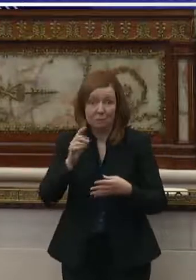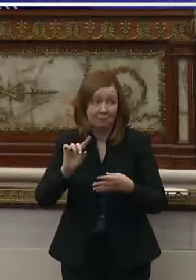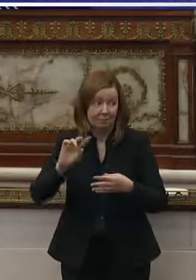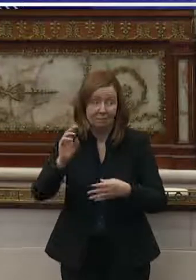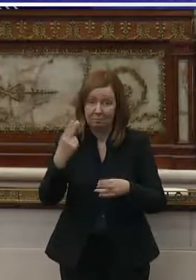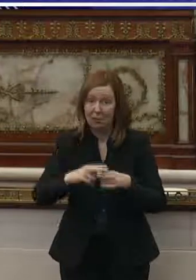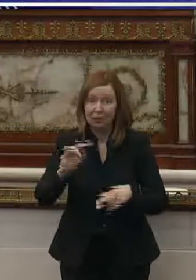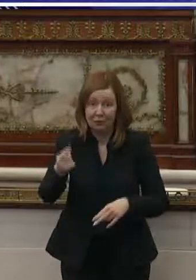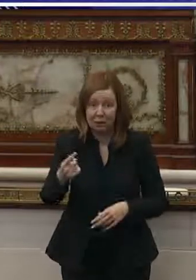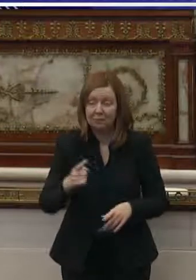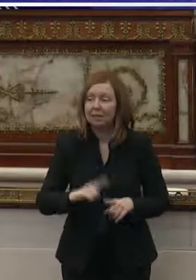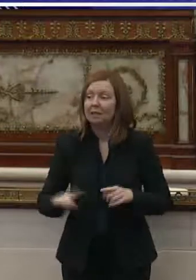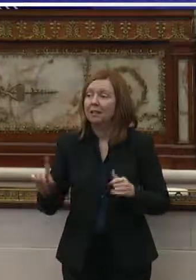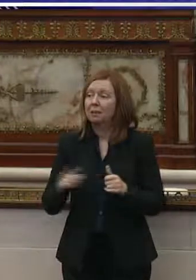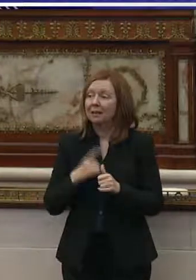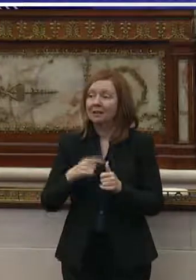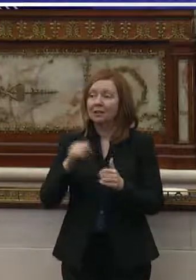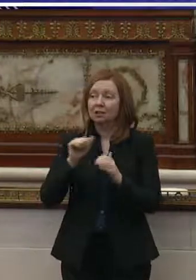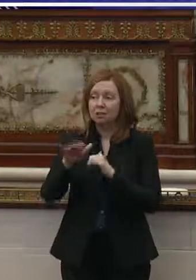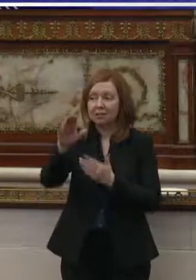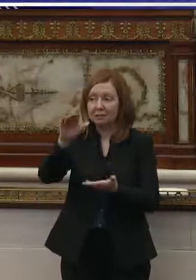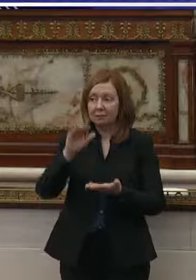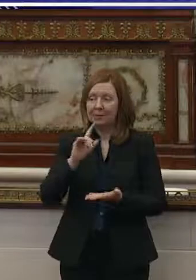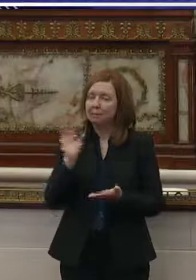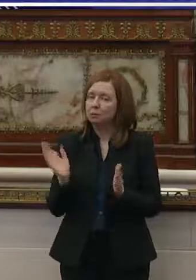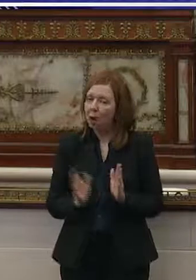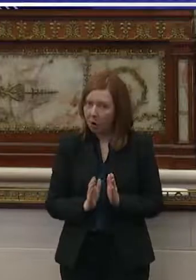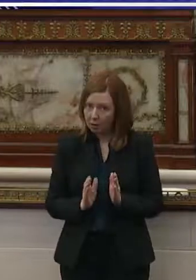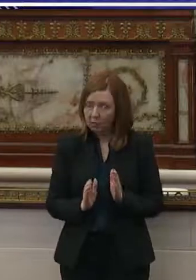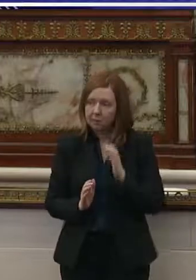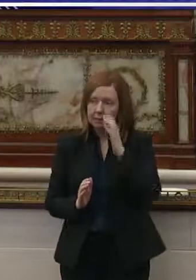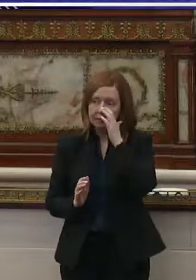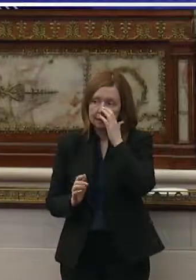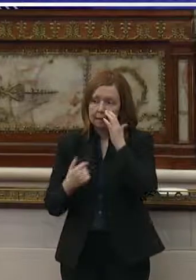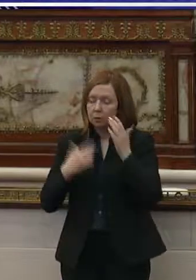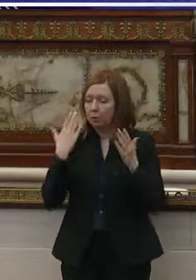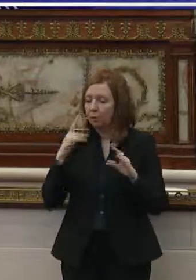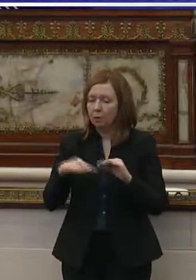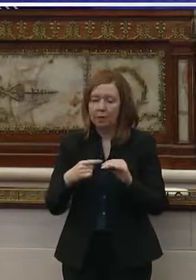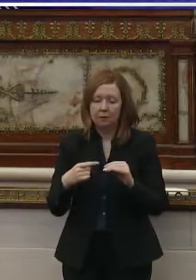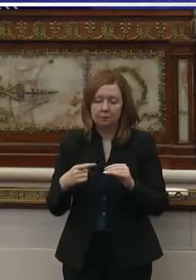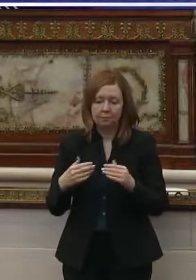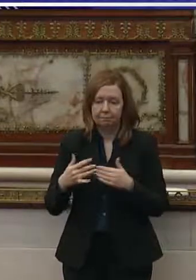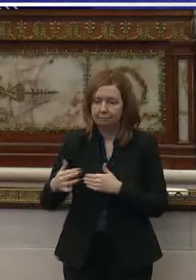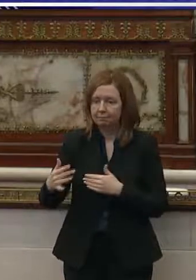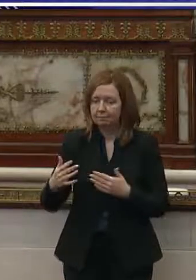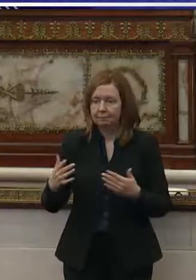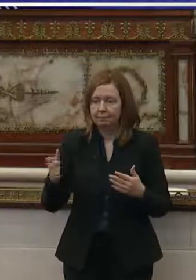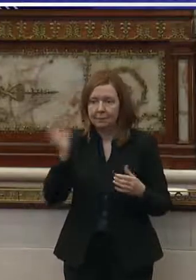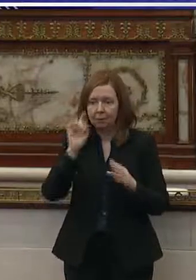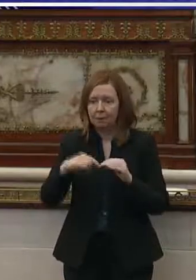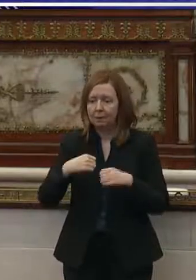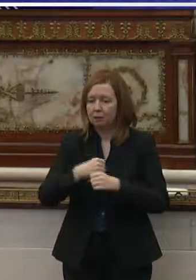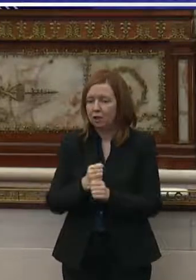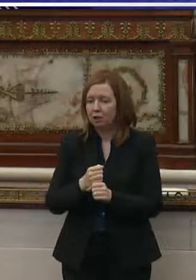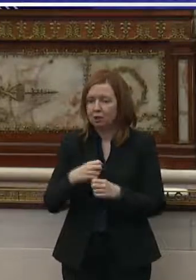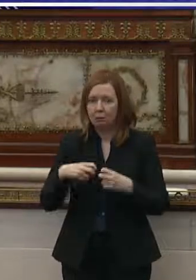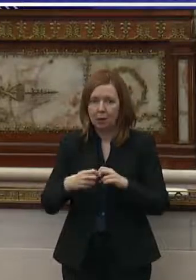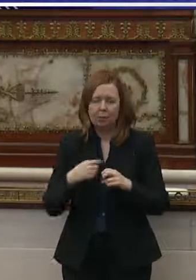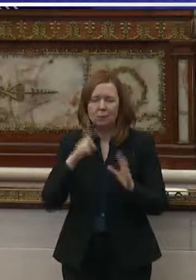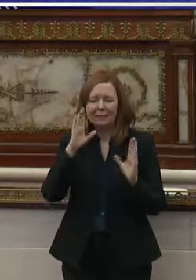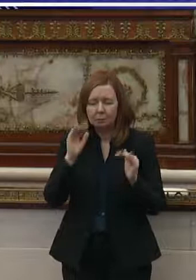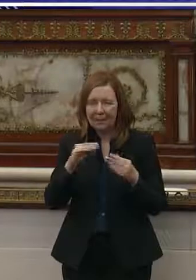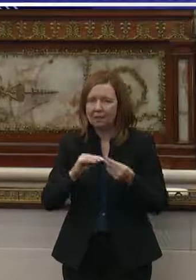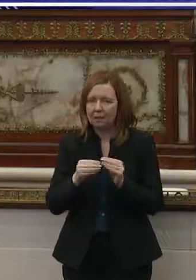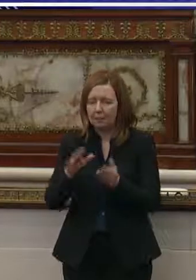soon. But the initial shipment is going to be pretty small, and we don't know about subsequently, but I hear about production problems. So I'm expecting the number of